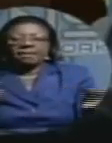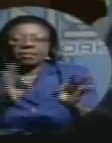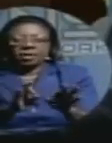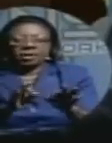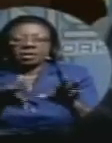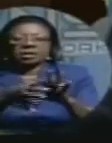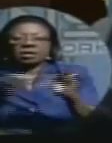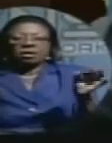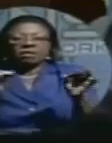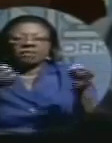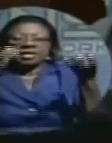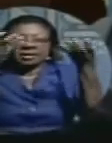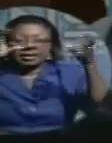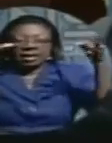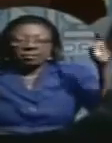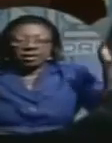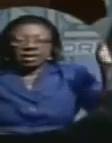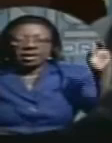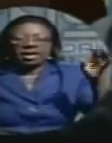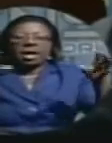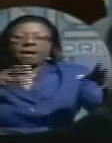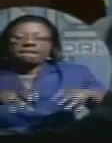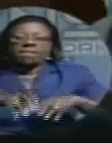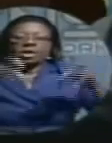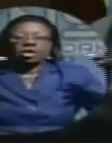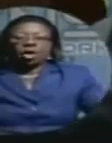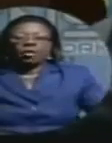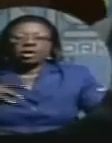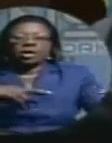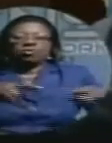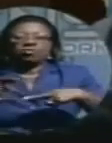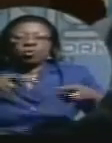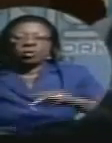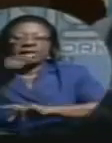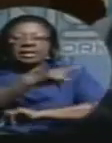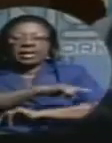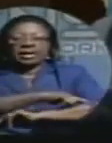of celebrating Majority Rule Day,